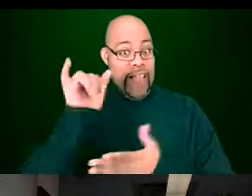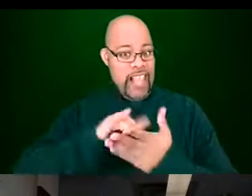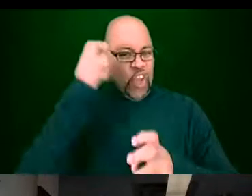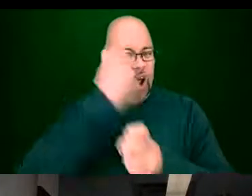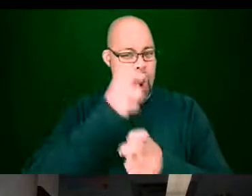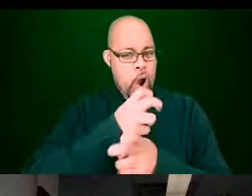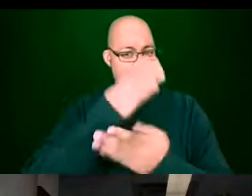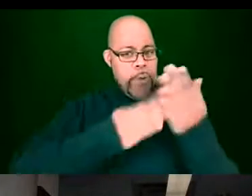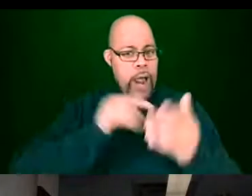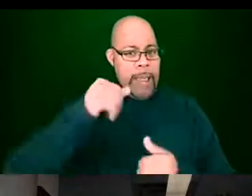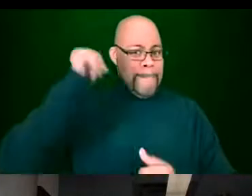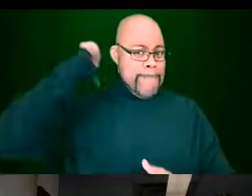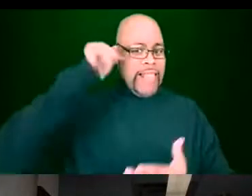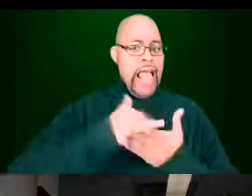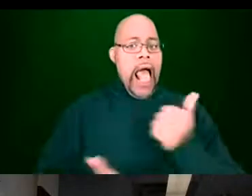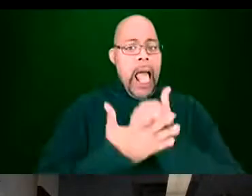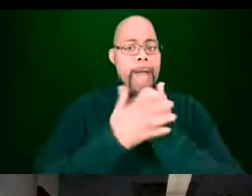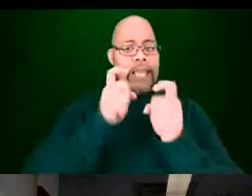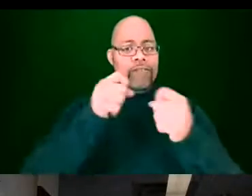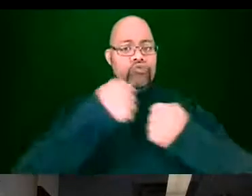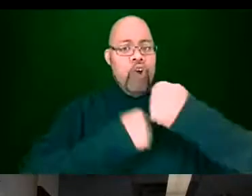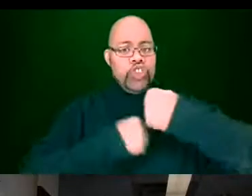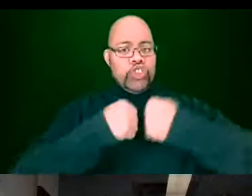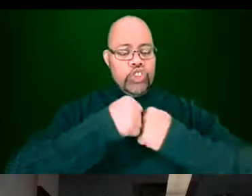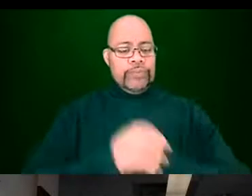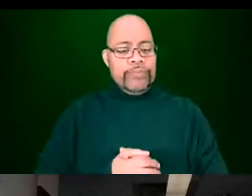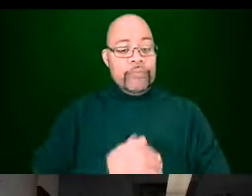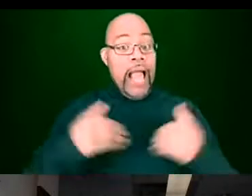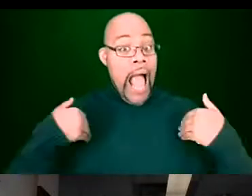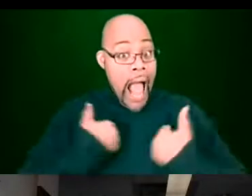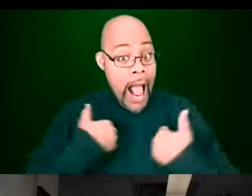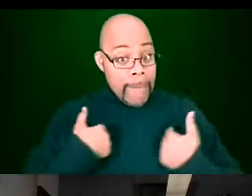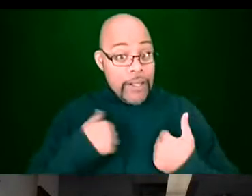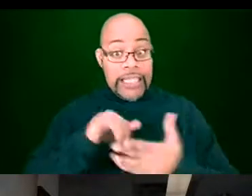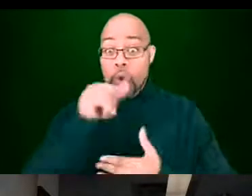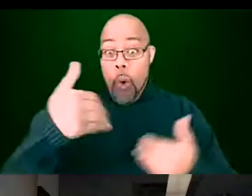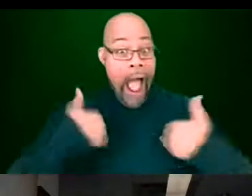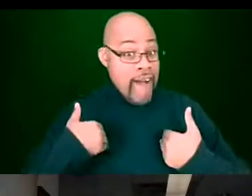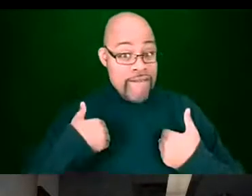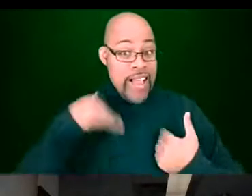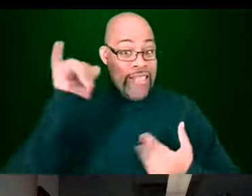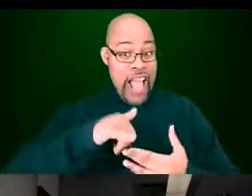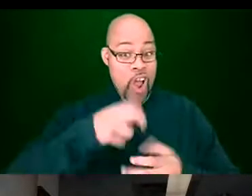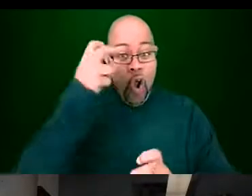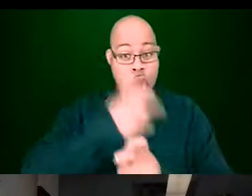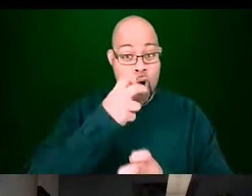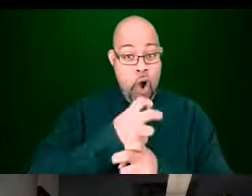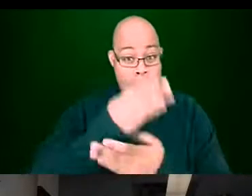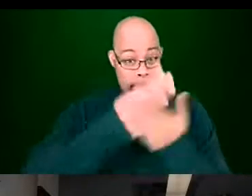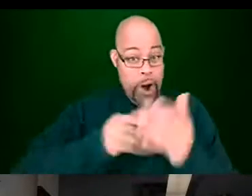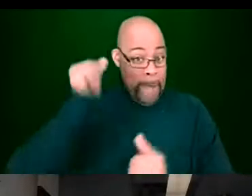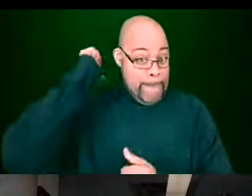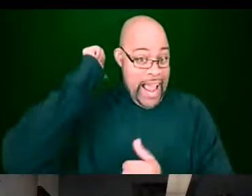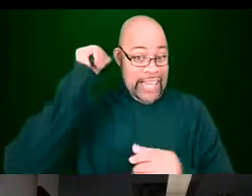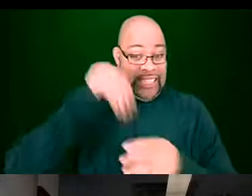hard part in your body that helps give you structure. Animals that don't have that hard part